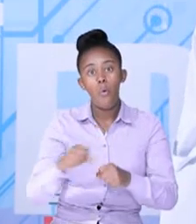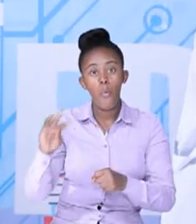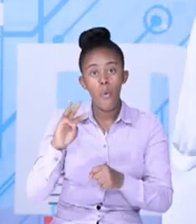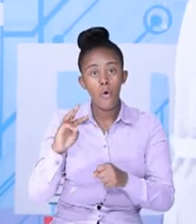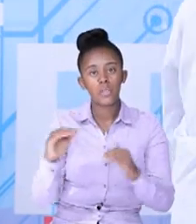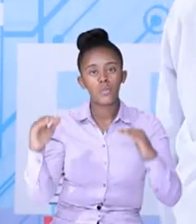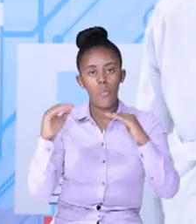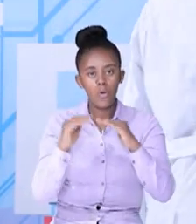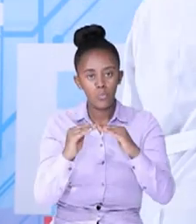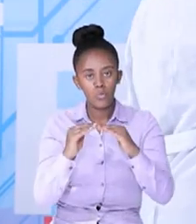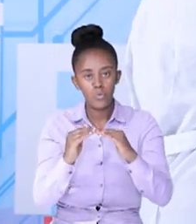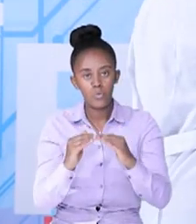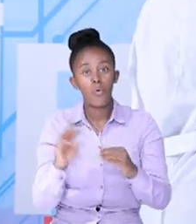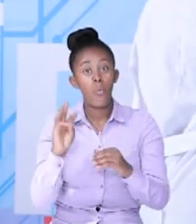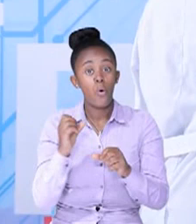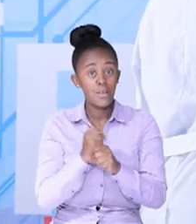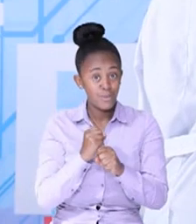to